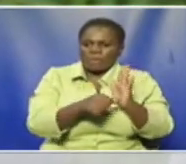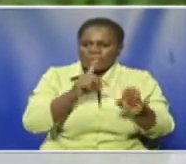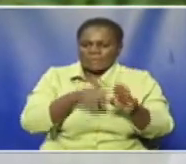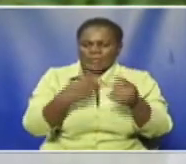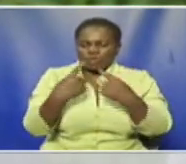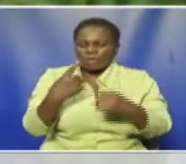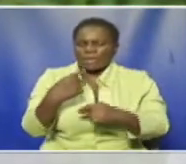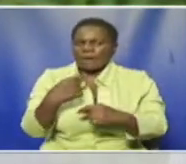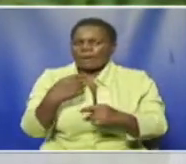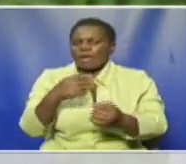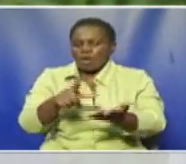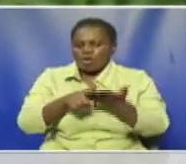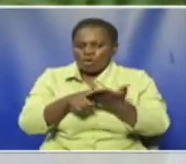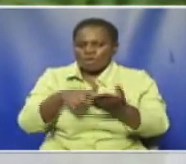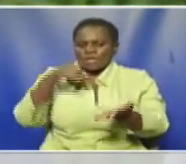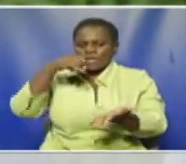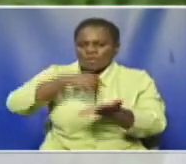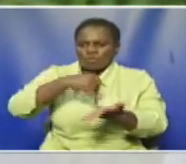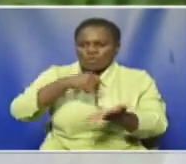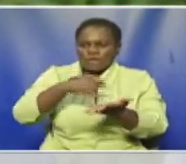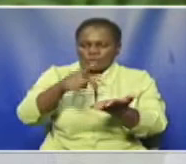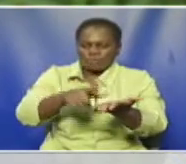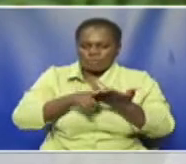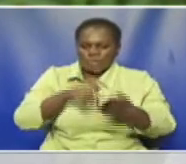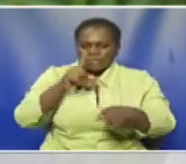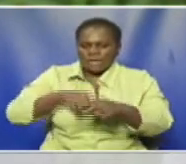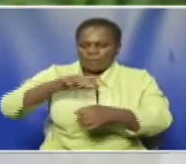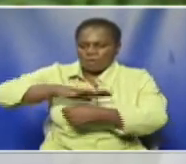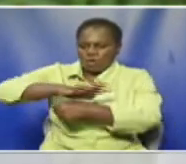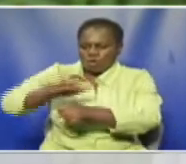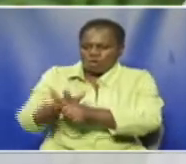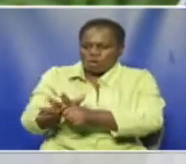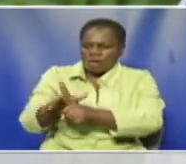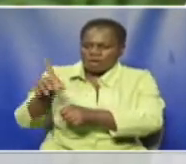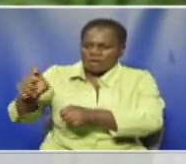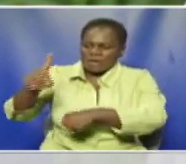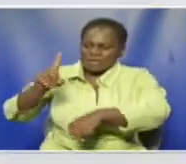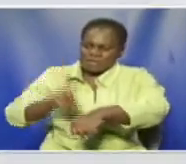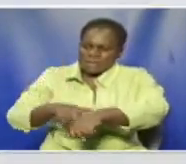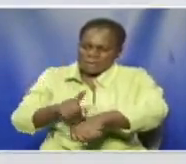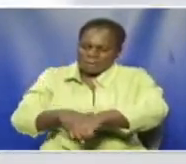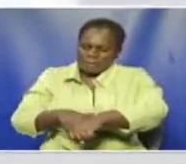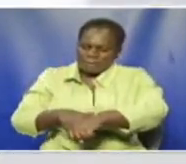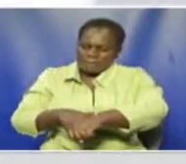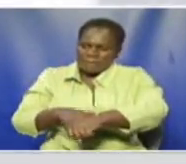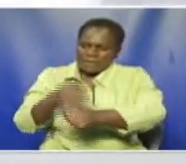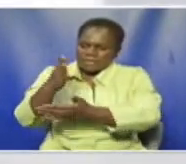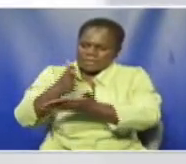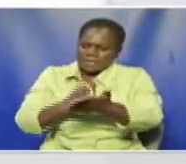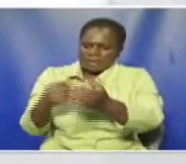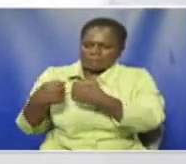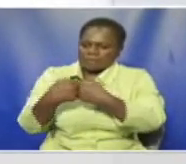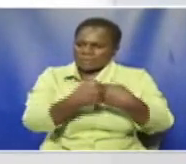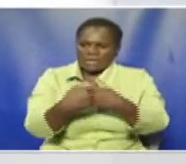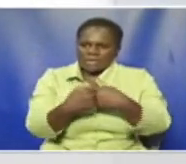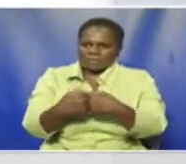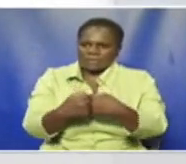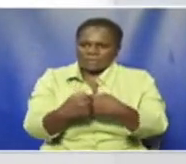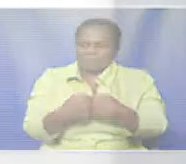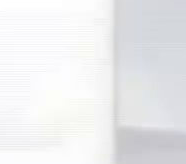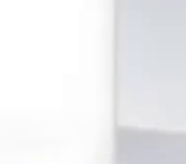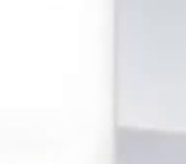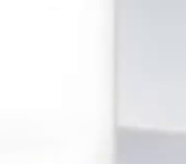about debt, it includes the debt that was incurred during the COVID-19 issue. Some of the challenges bedeviling